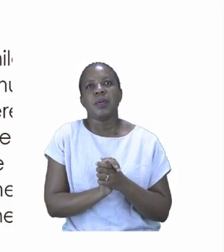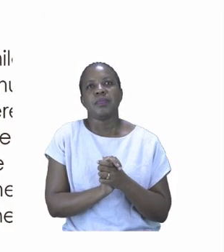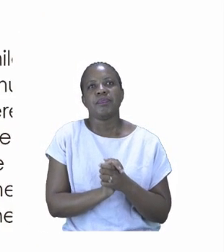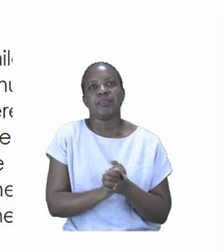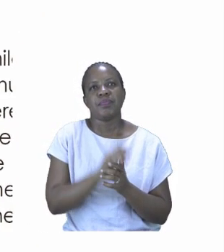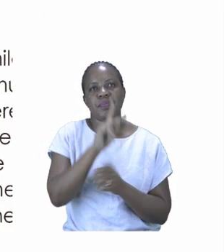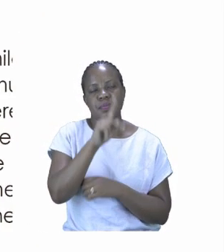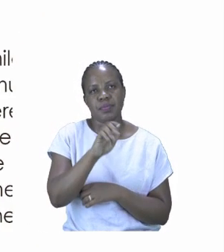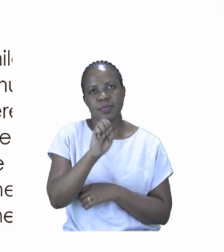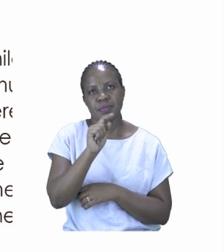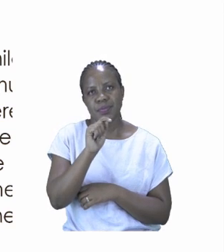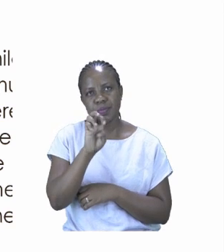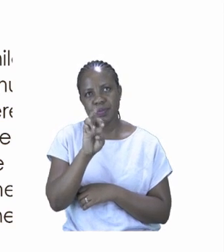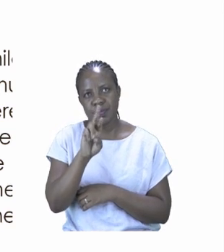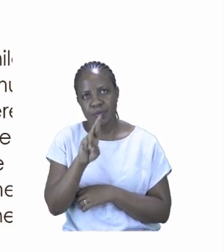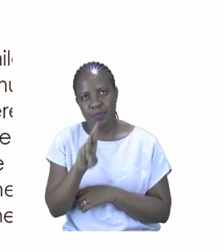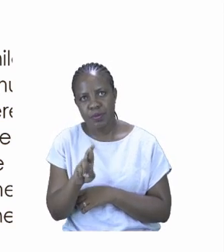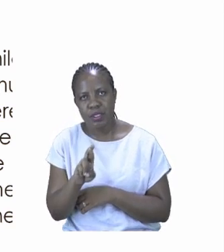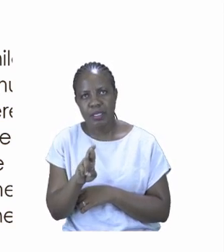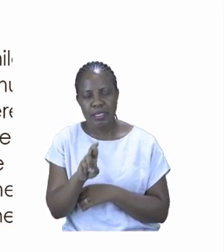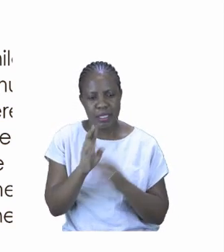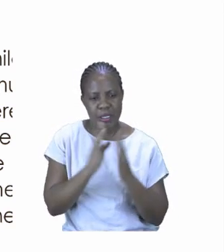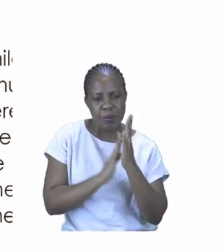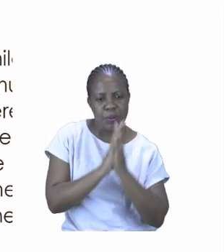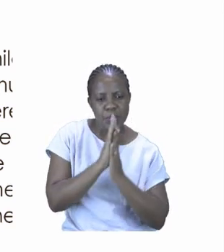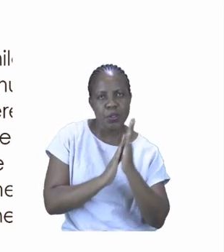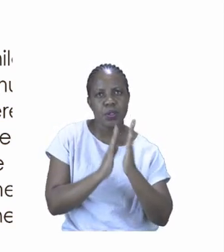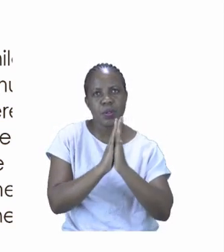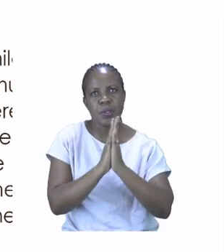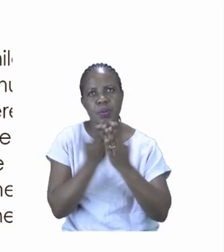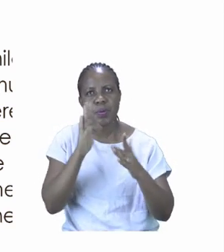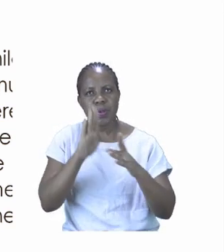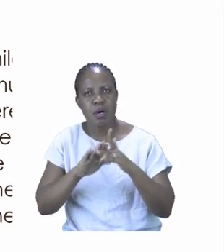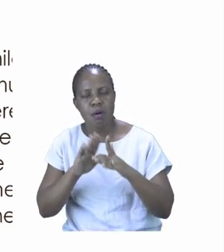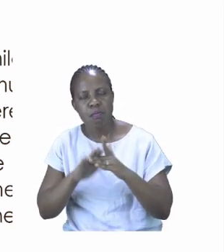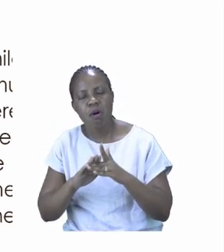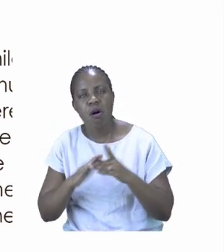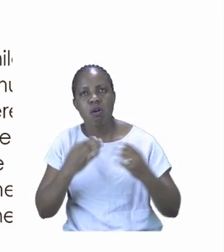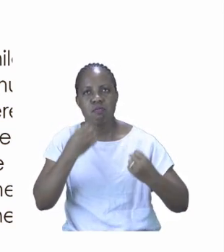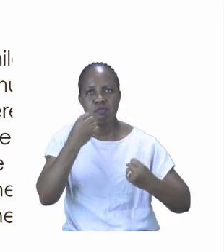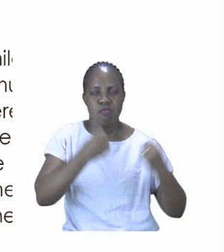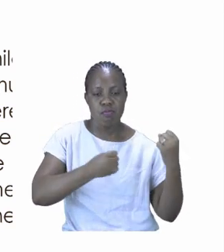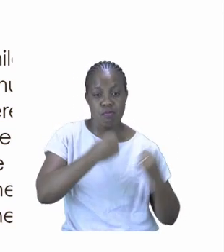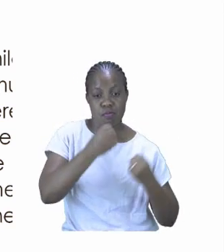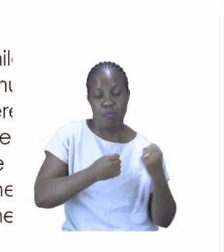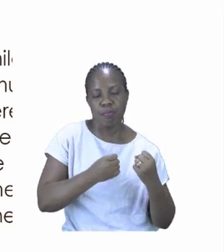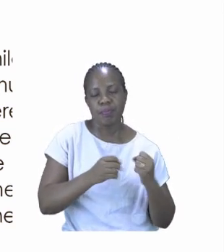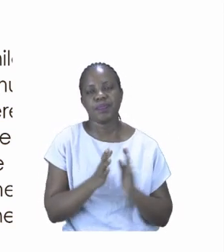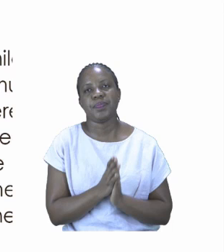Linda chose a book with easy recipes for kids.